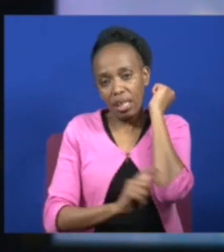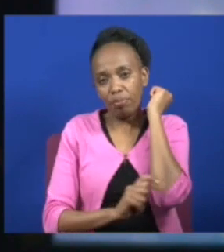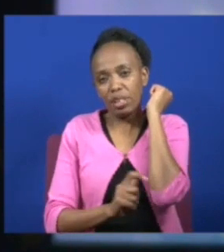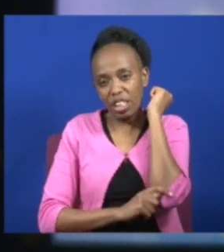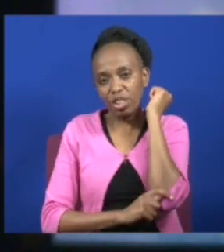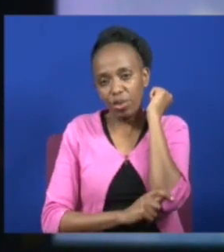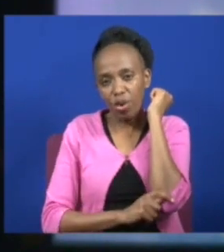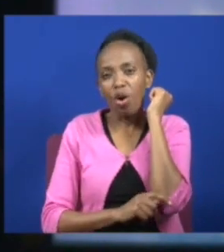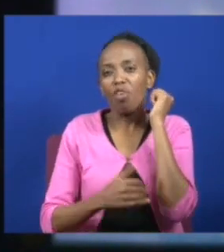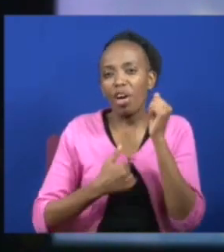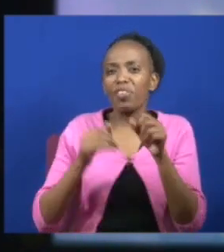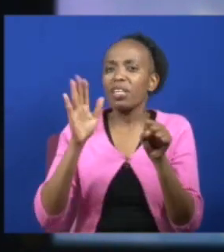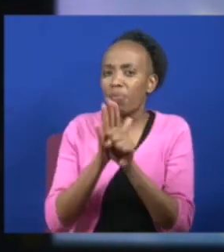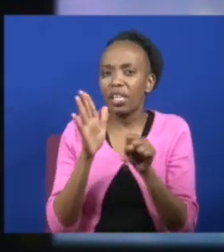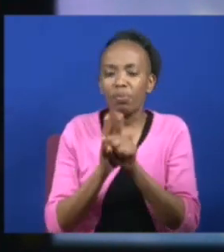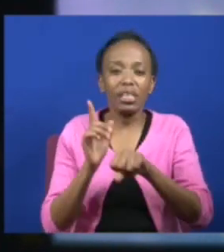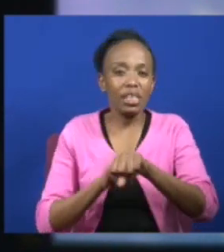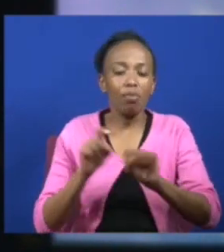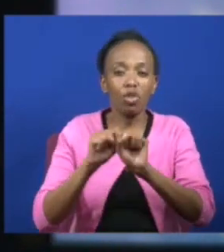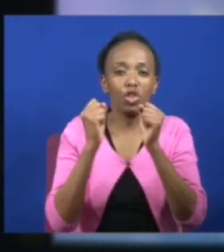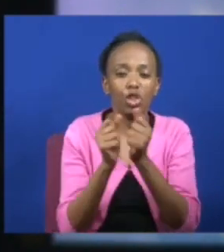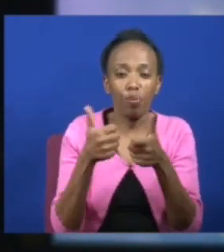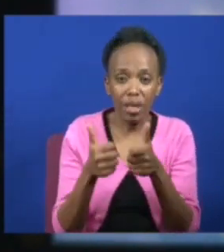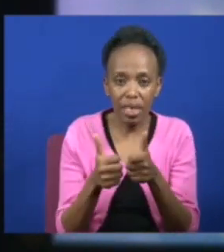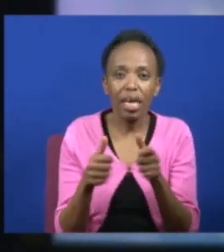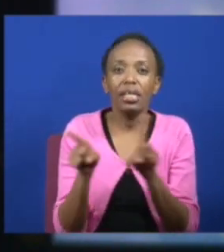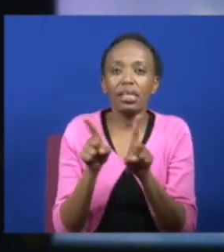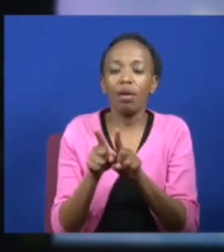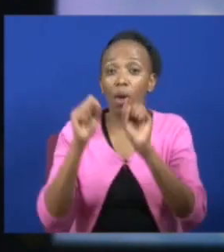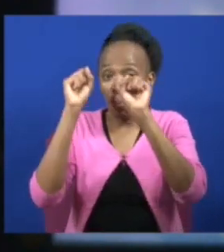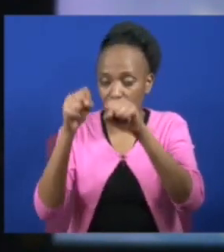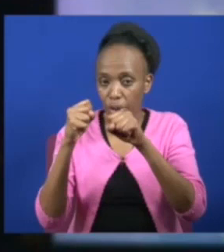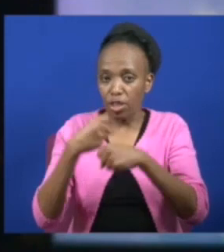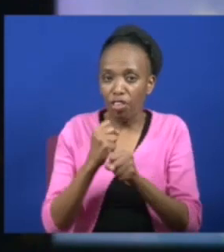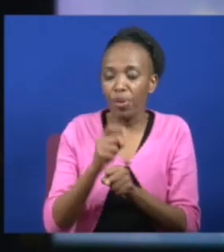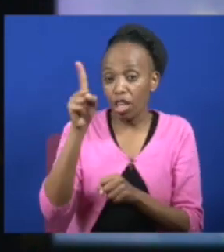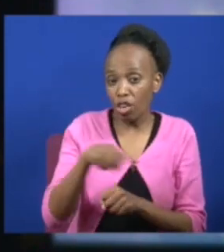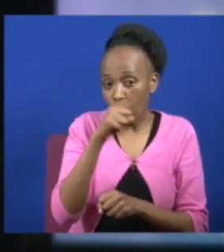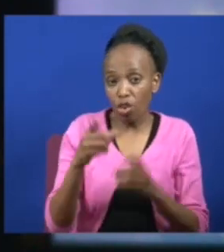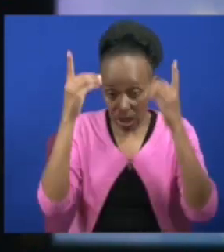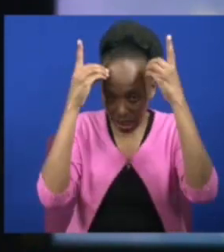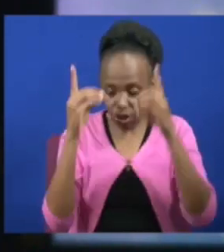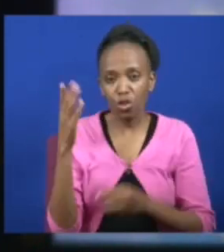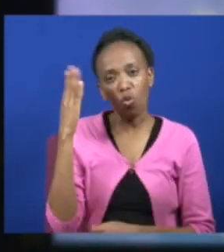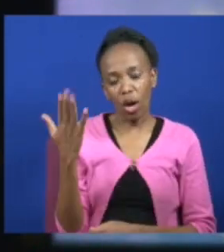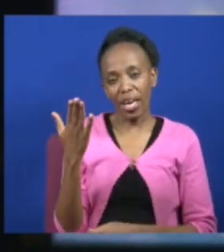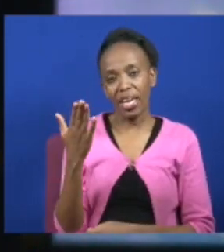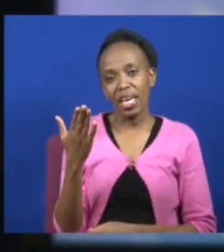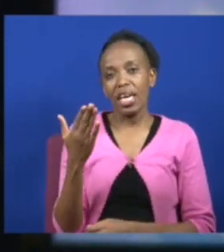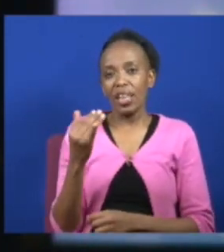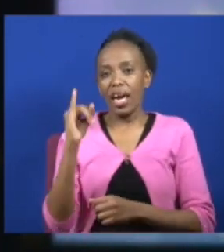temptation of spending so much time on social media and the possibility of making wrong decisions because of